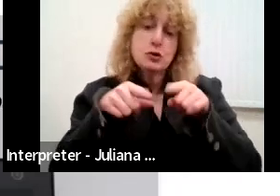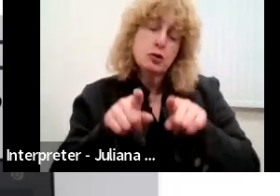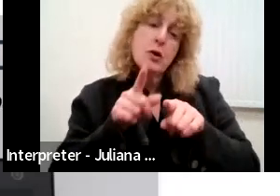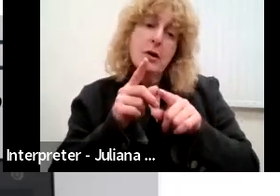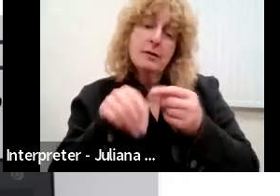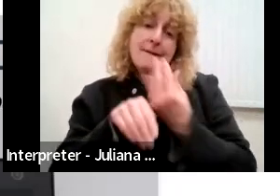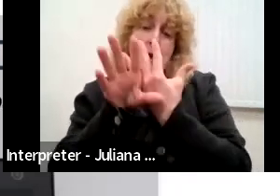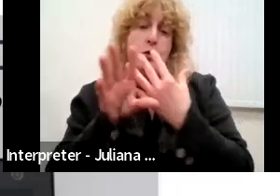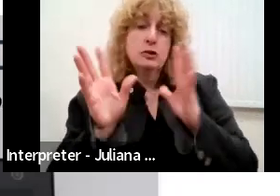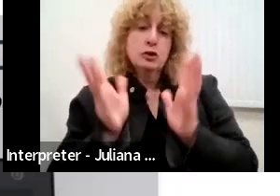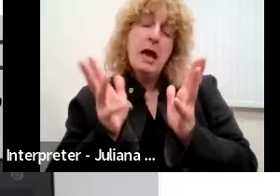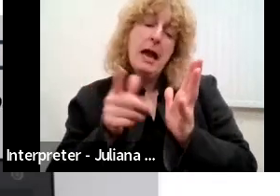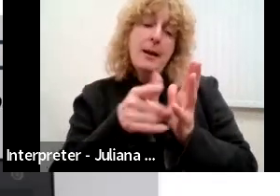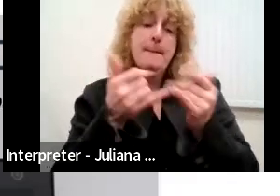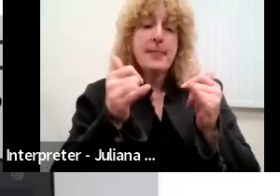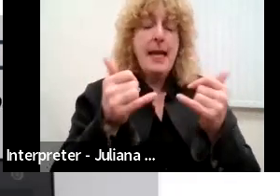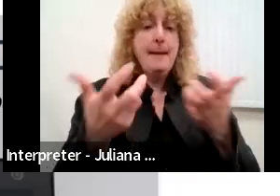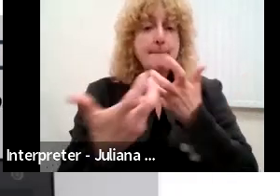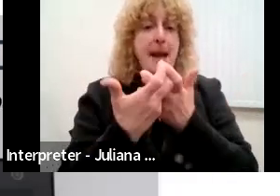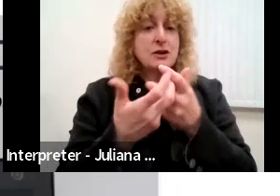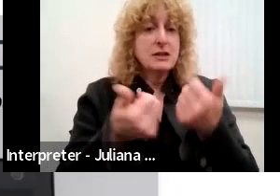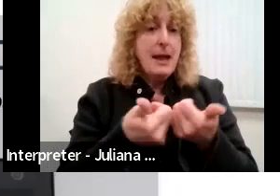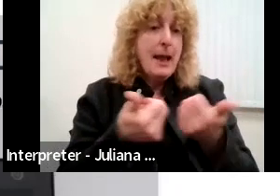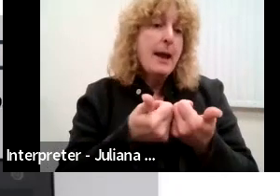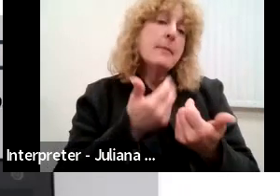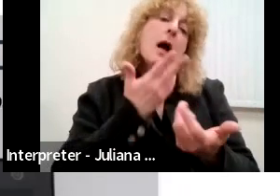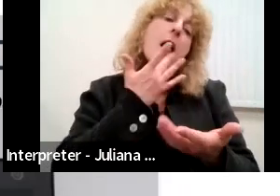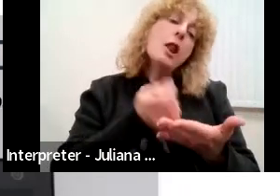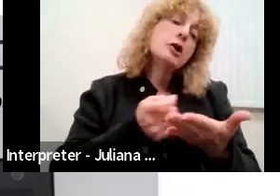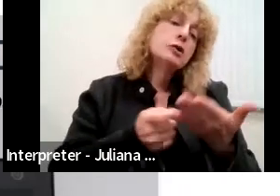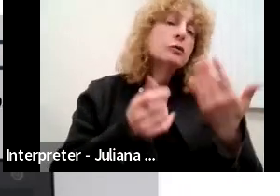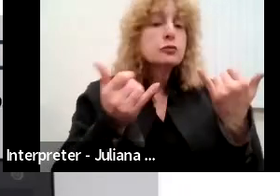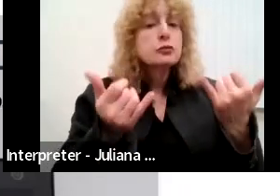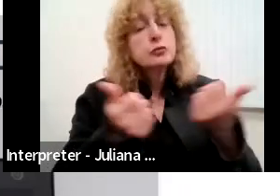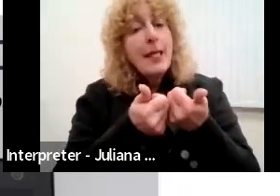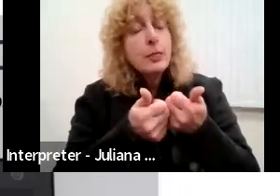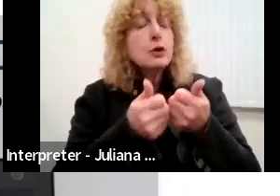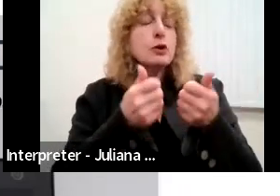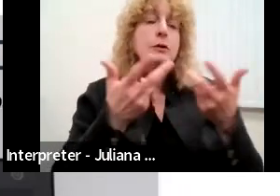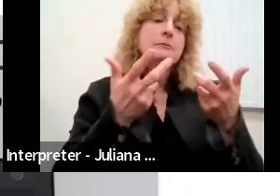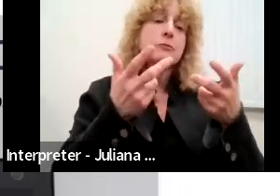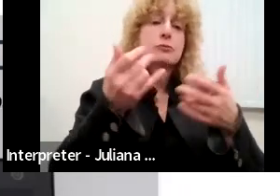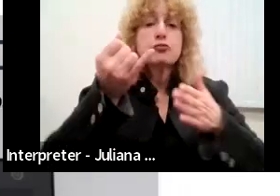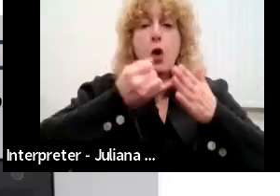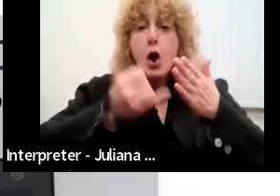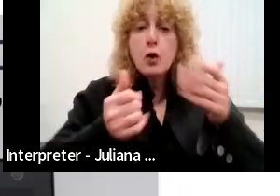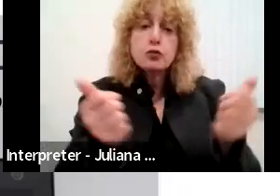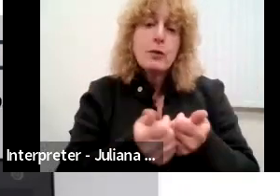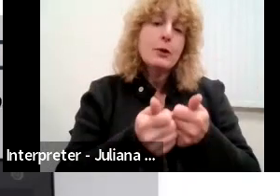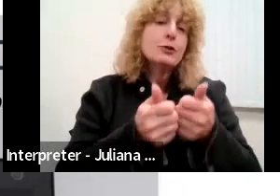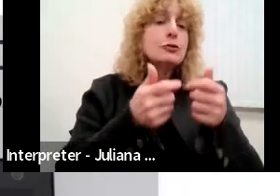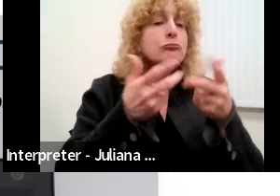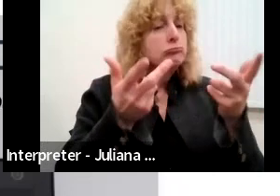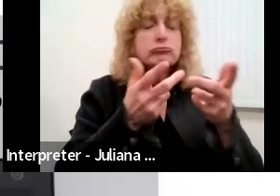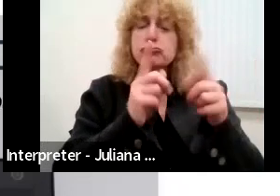can play matching games, color together, draw together, explore just different games that are on the